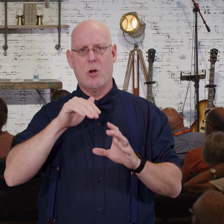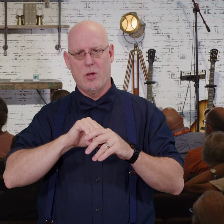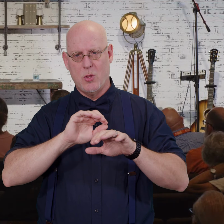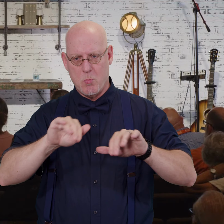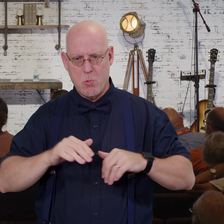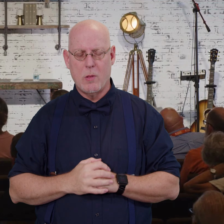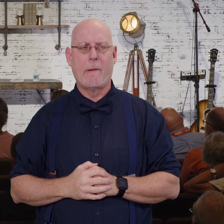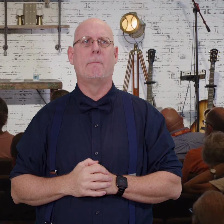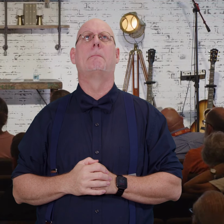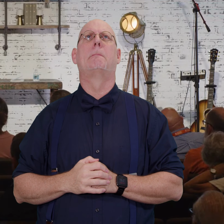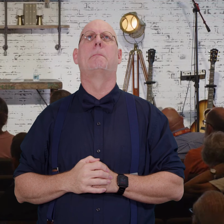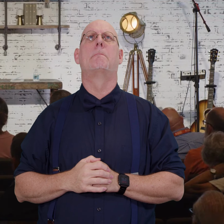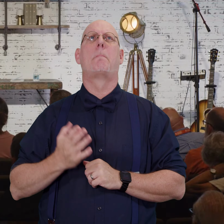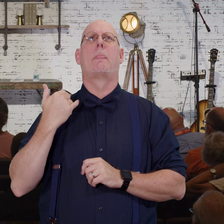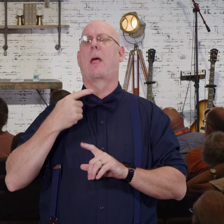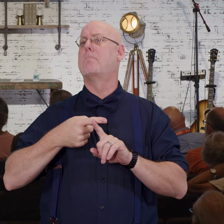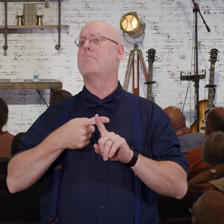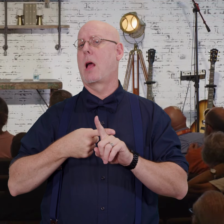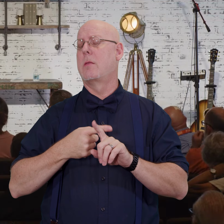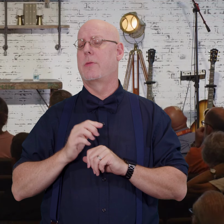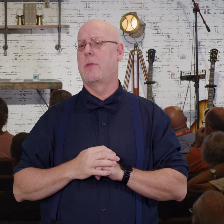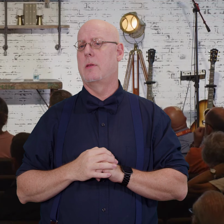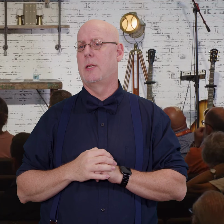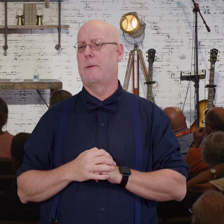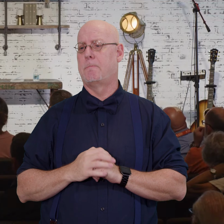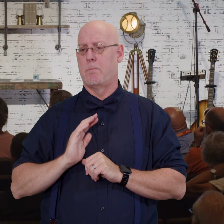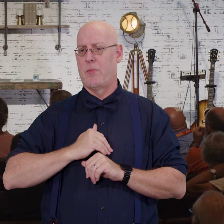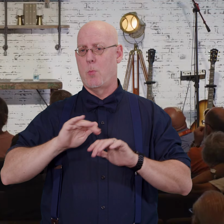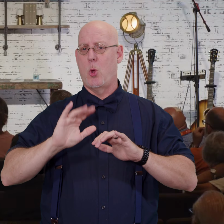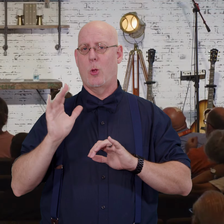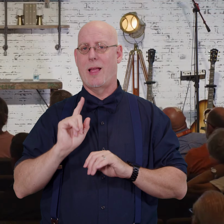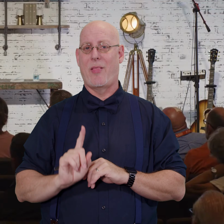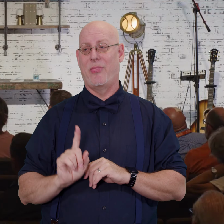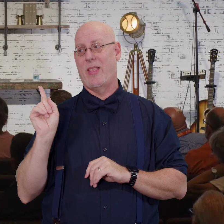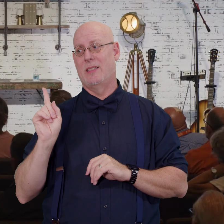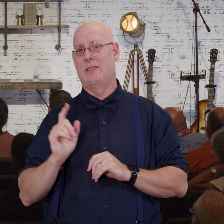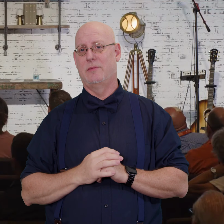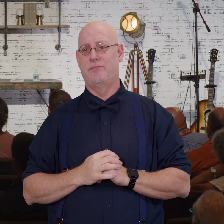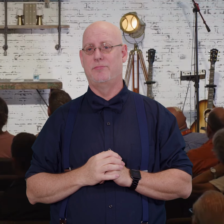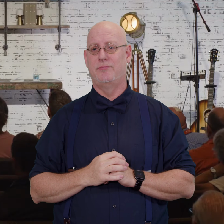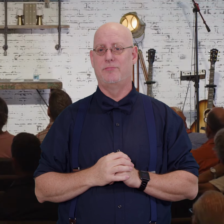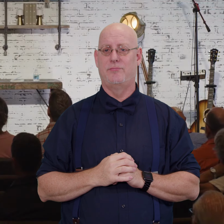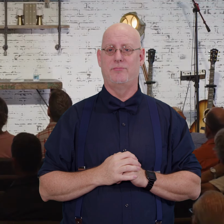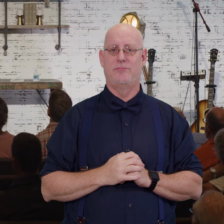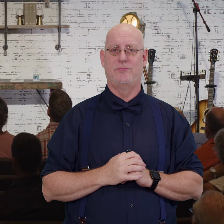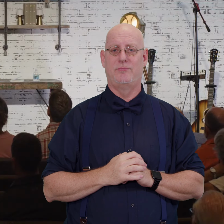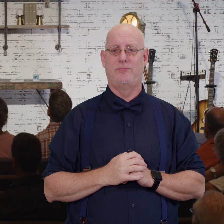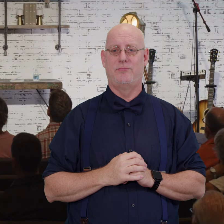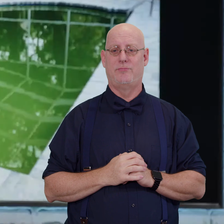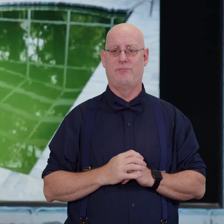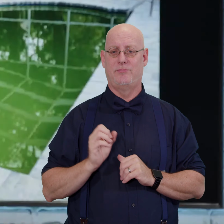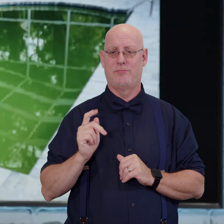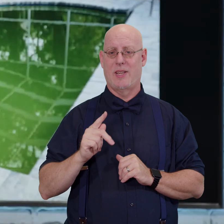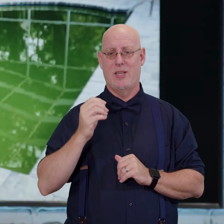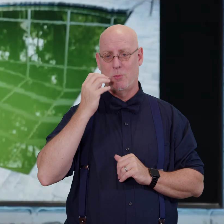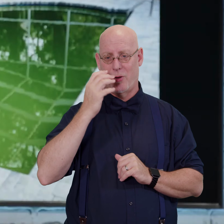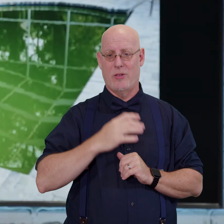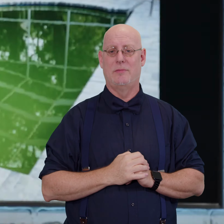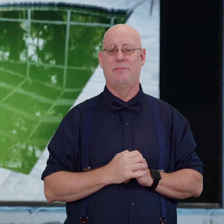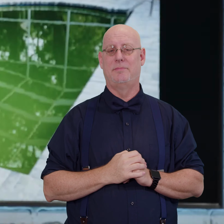pool. And for the last month, our pool has looked like this. Okay? It's